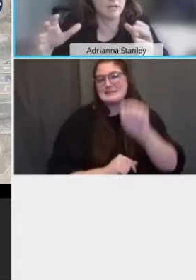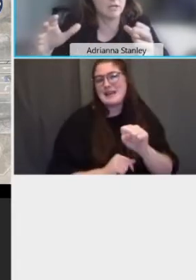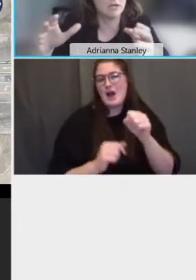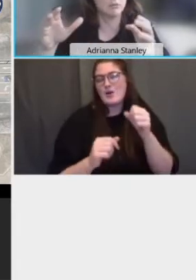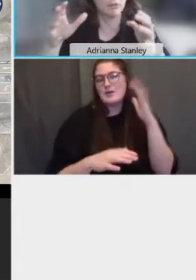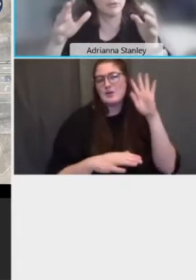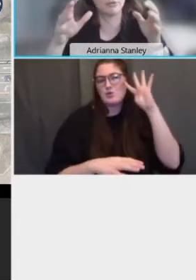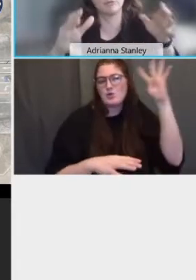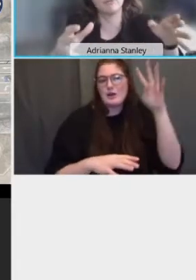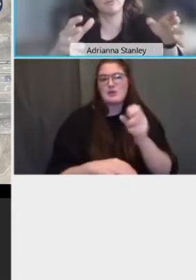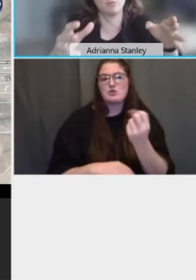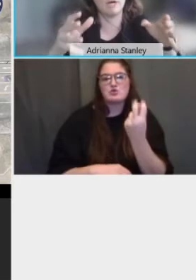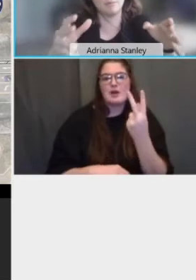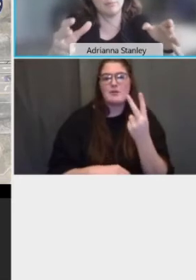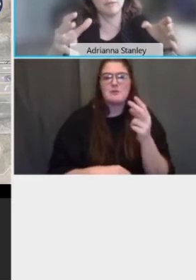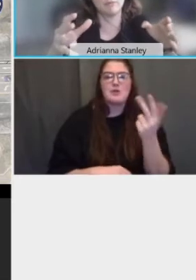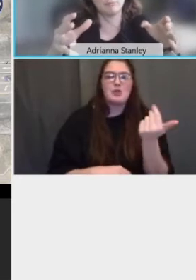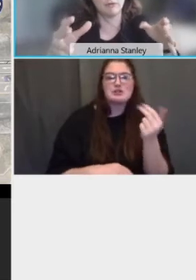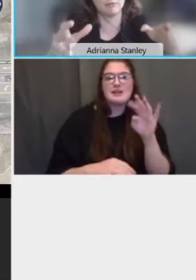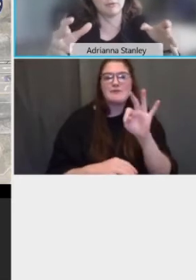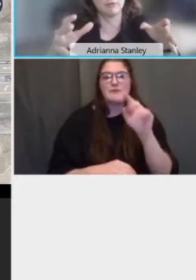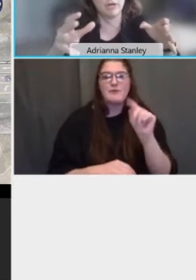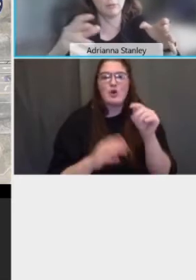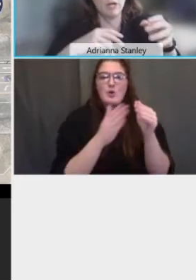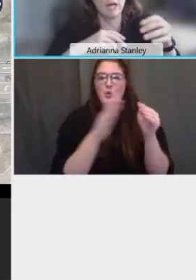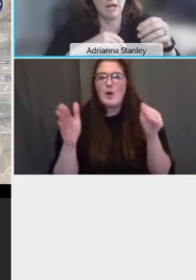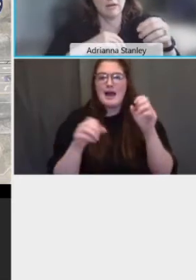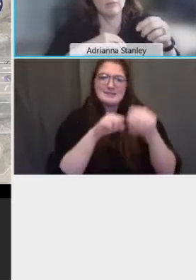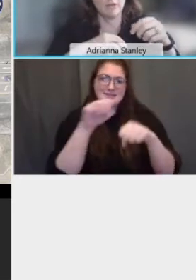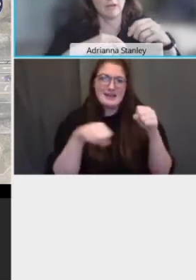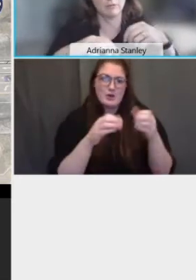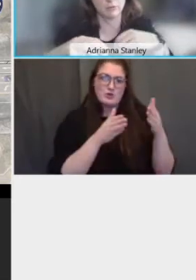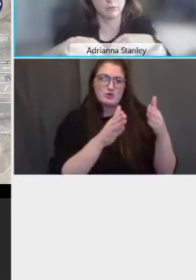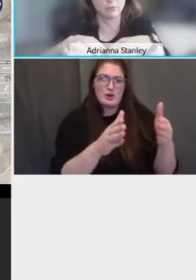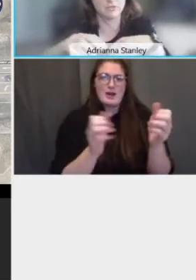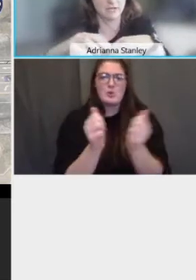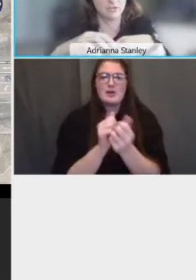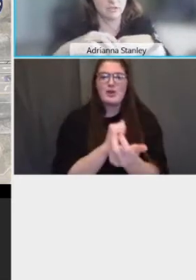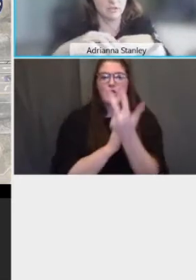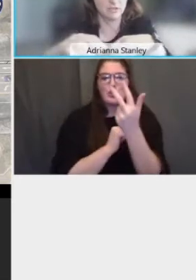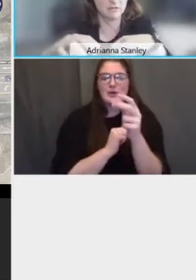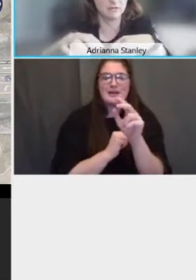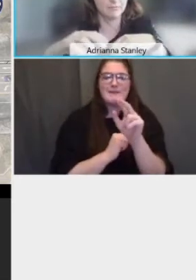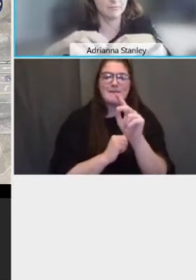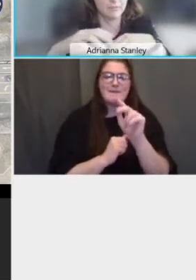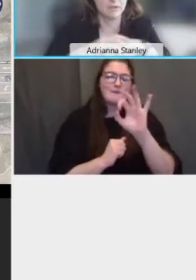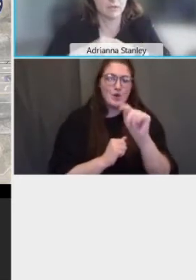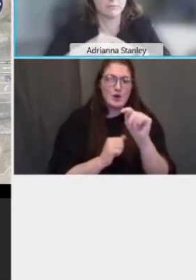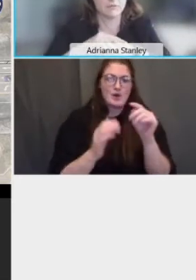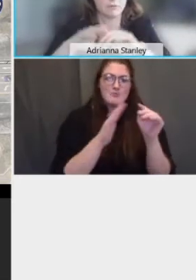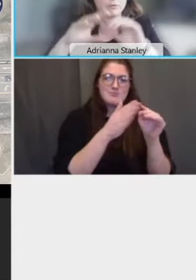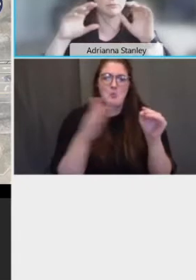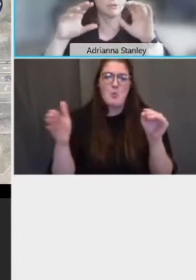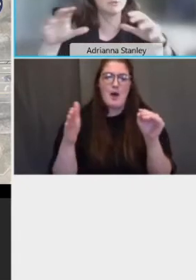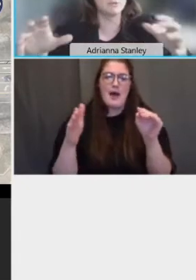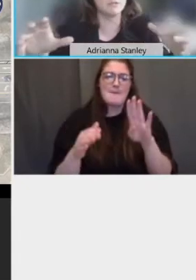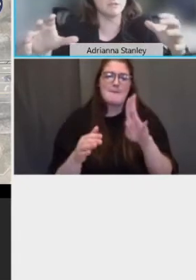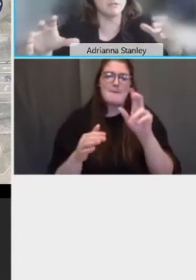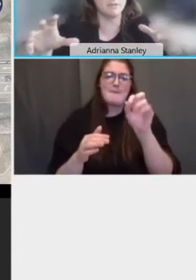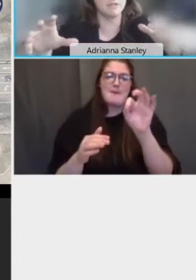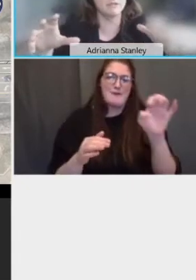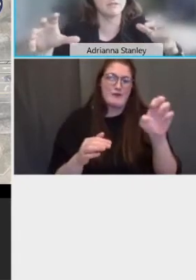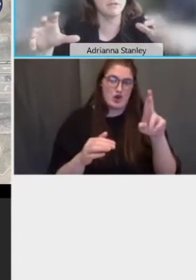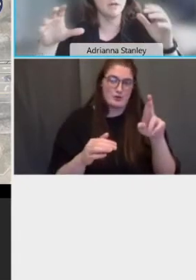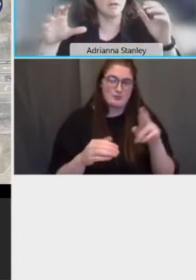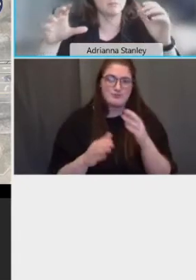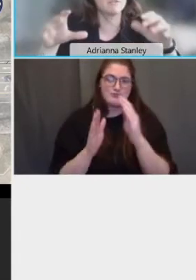cycle track with a 3 foot wide buffer that will have that vertical protection in it. So we're repurposing